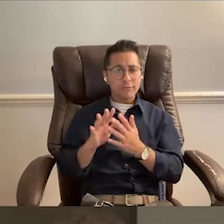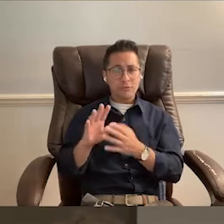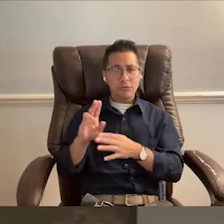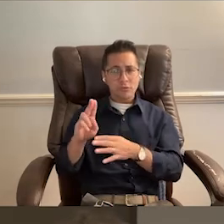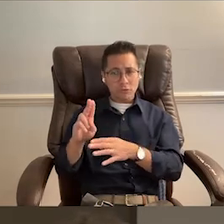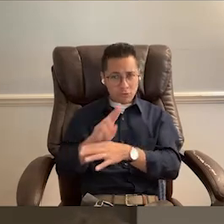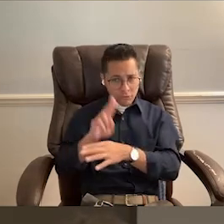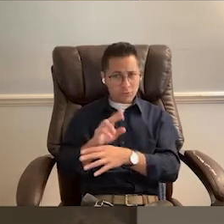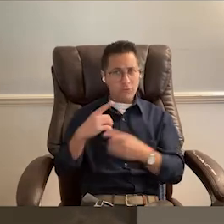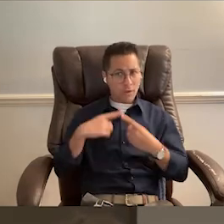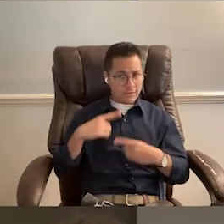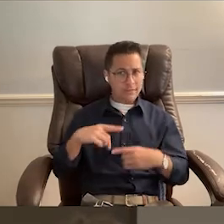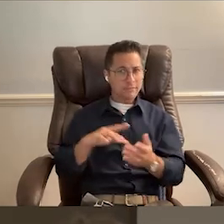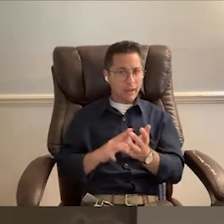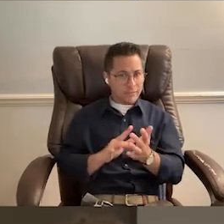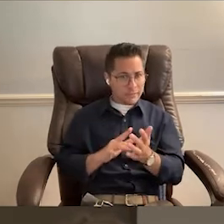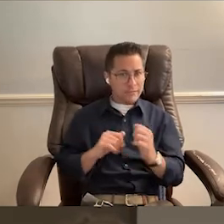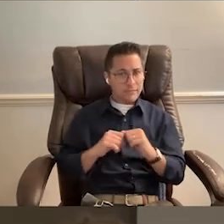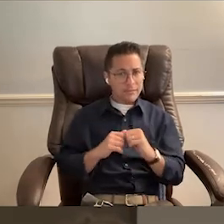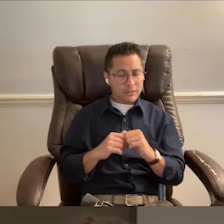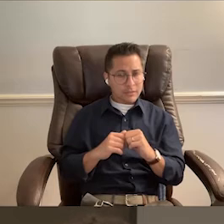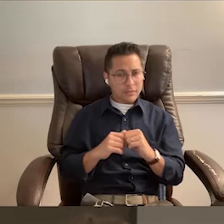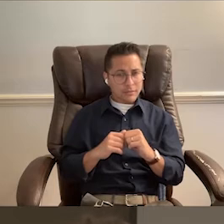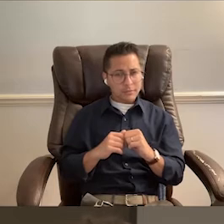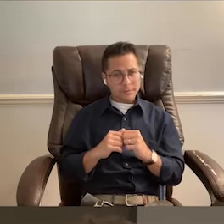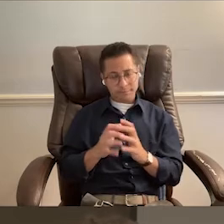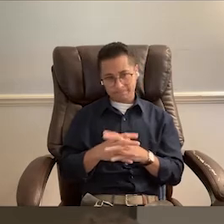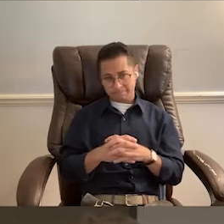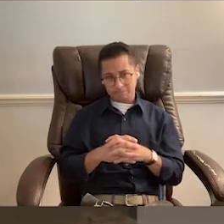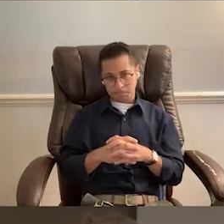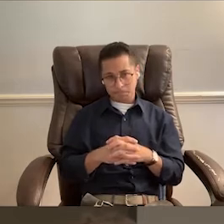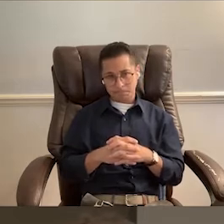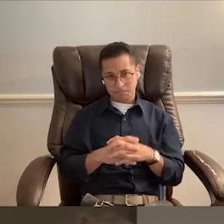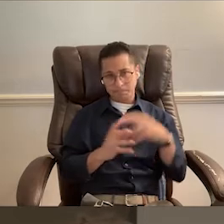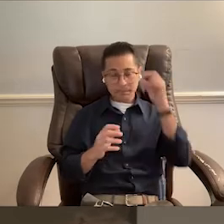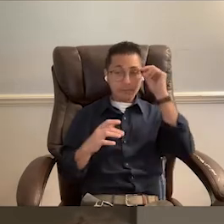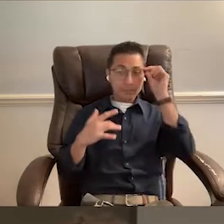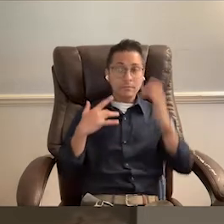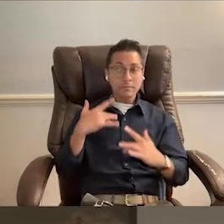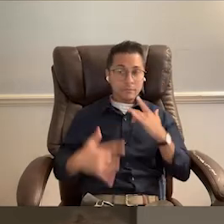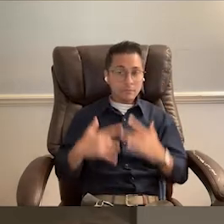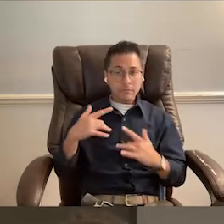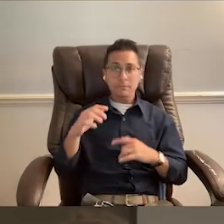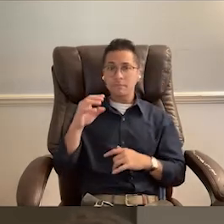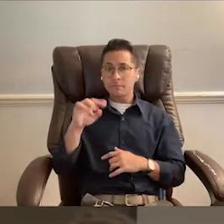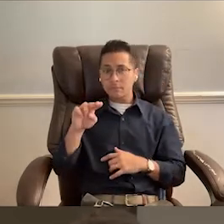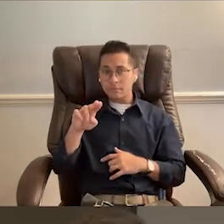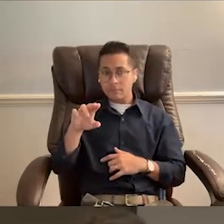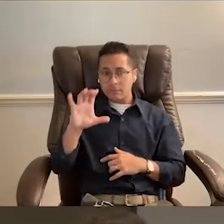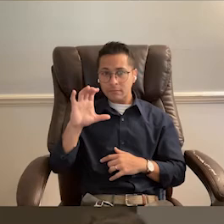experience depression, 3 times more likely to use antidepressant medication, and 3 times more likely to be absent from